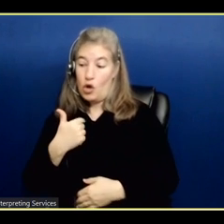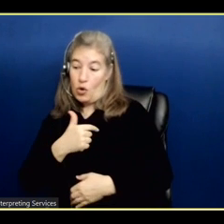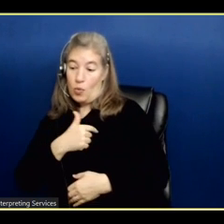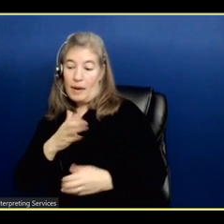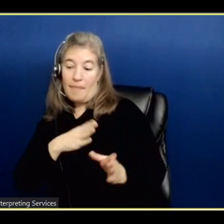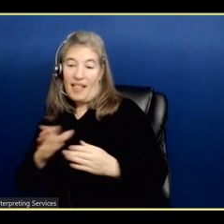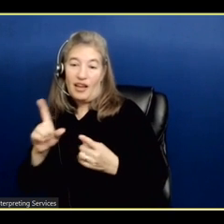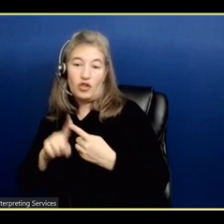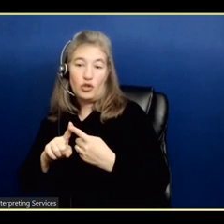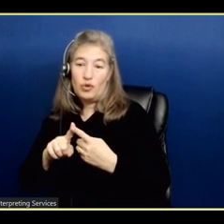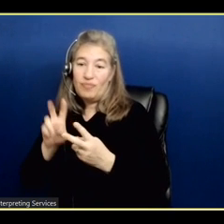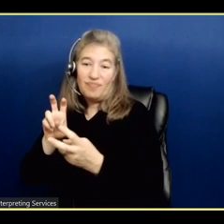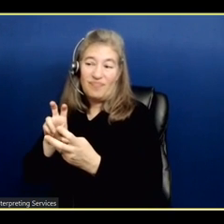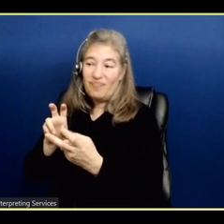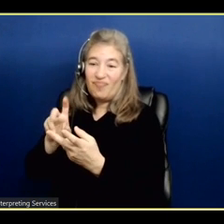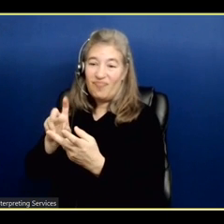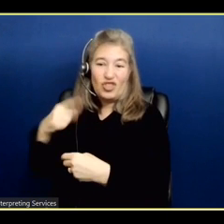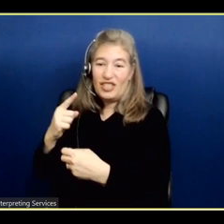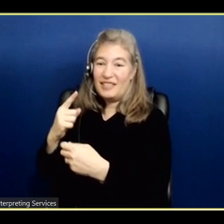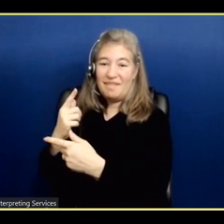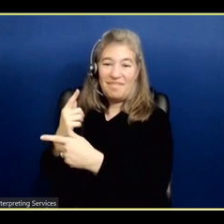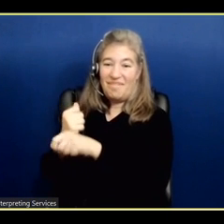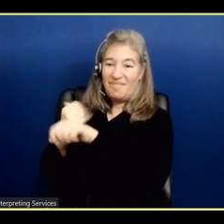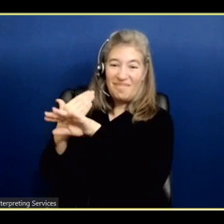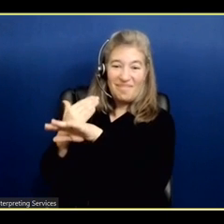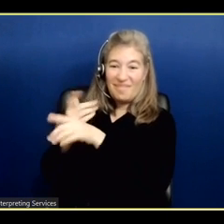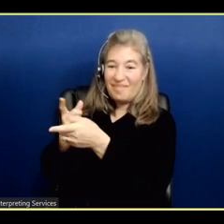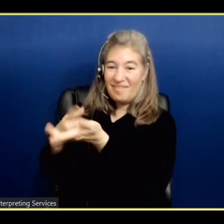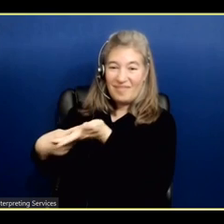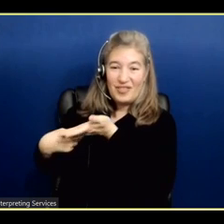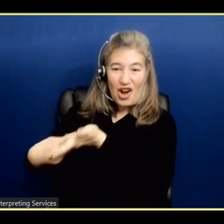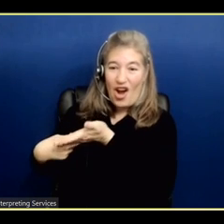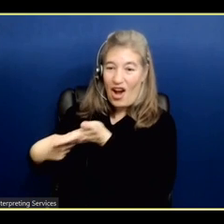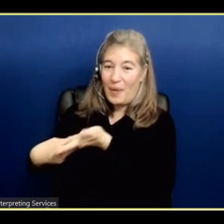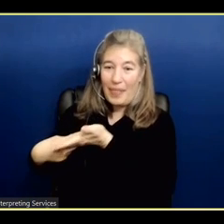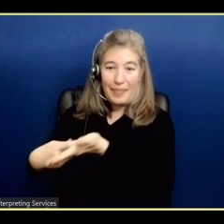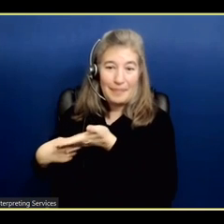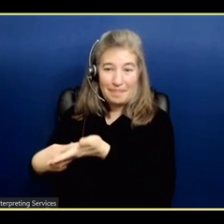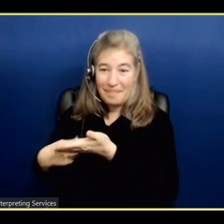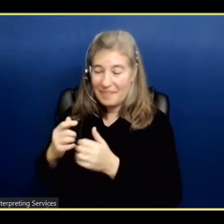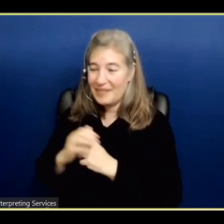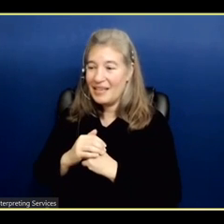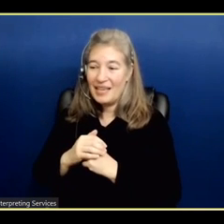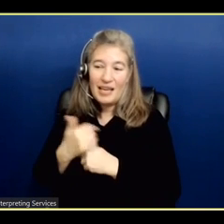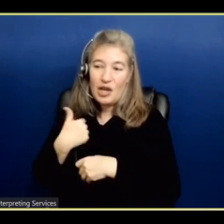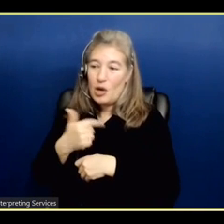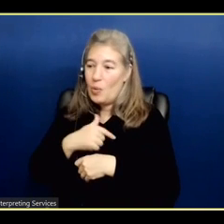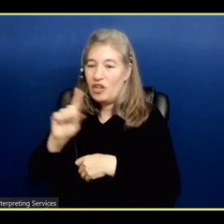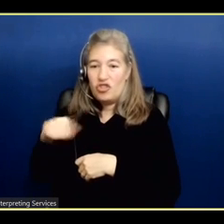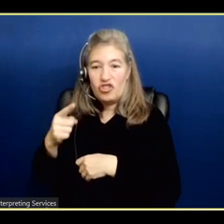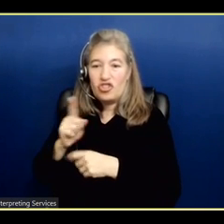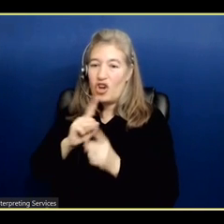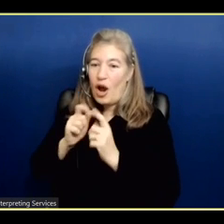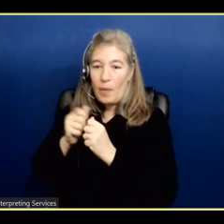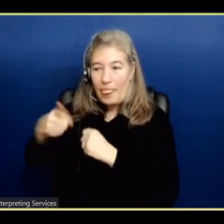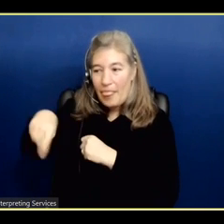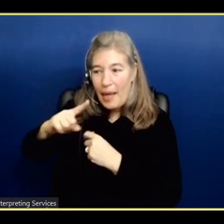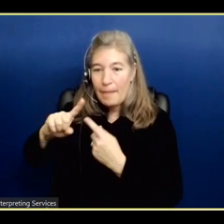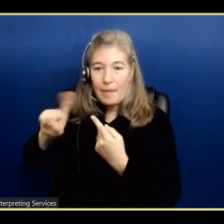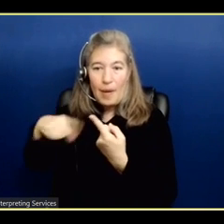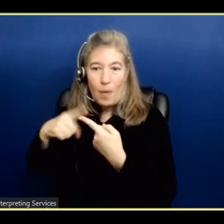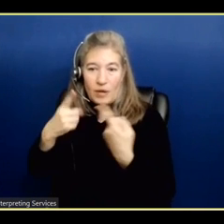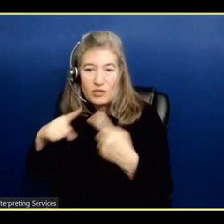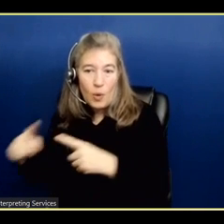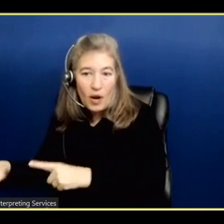our grantees when we do our, you know, probably, again, video conference site visits. We're just going to talk to them about what's been going on, and